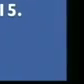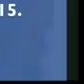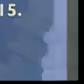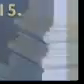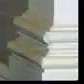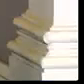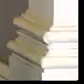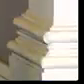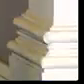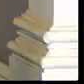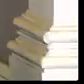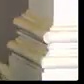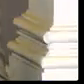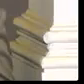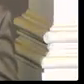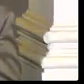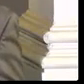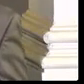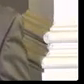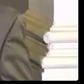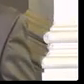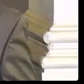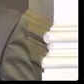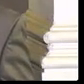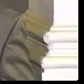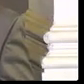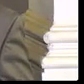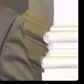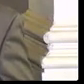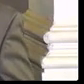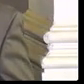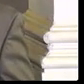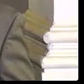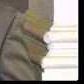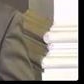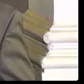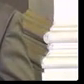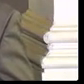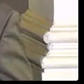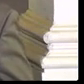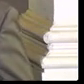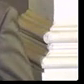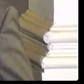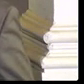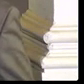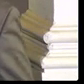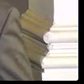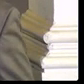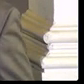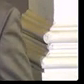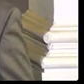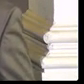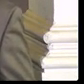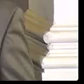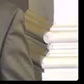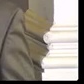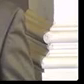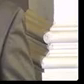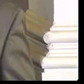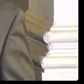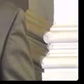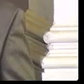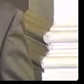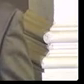So as you can see, the nominations for the next moderator are being requested by the moderator's nominating committee, and those names will